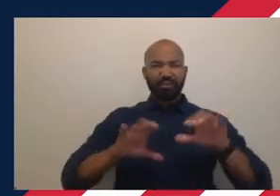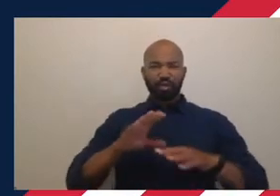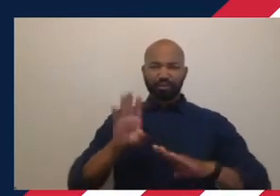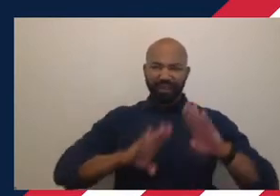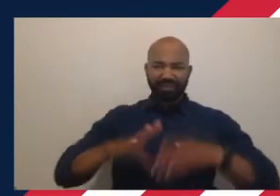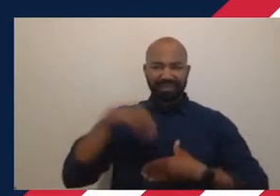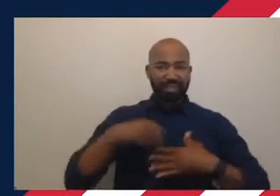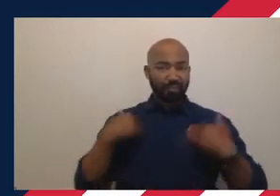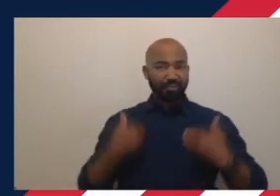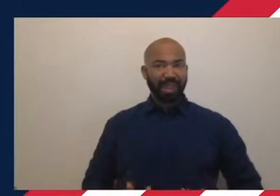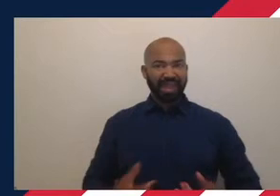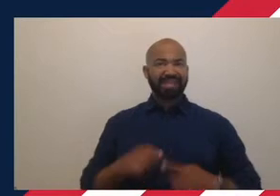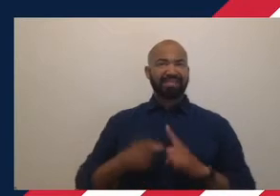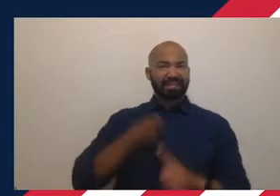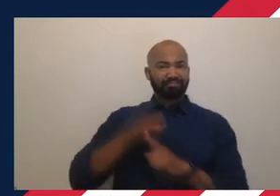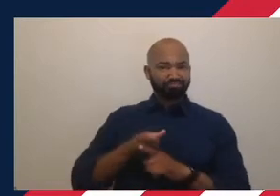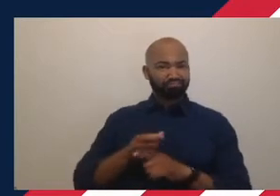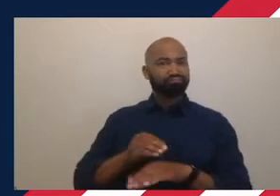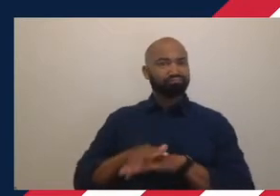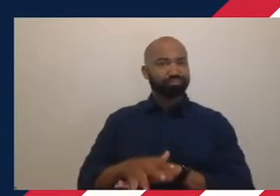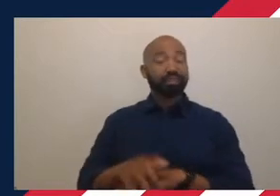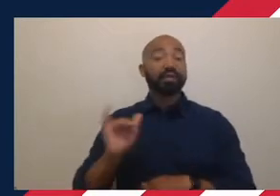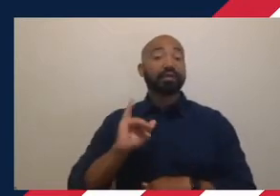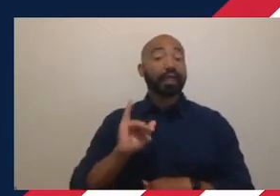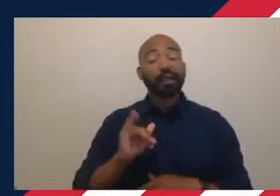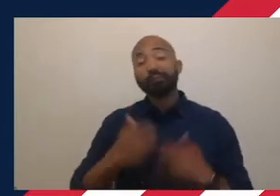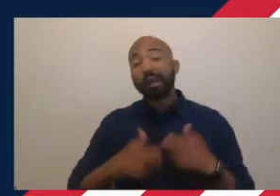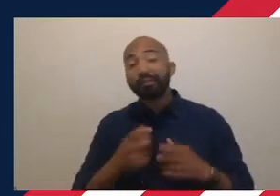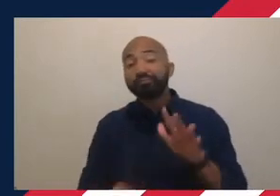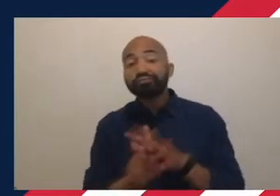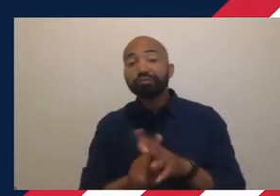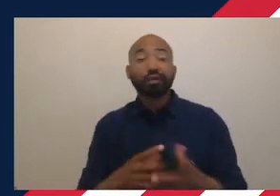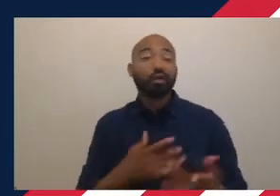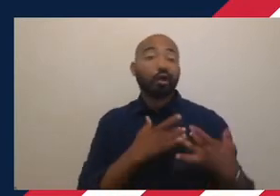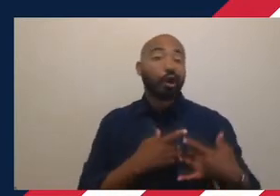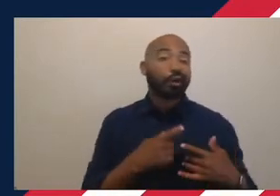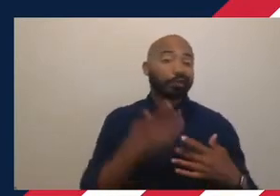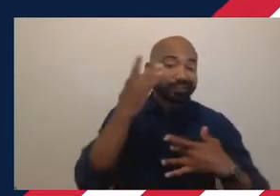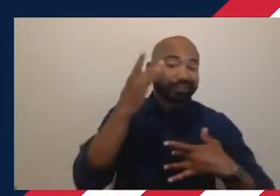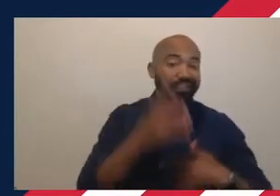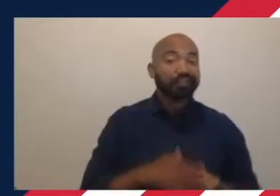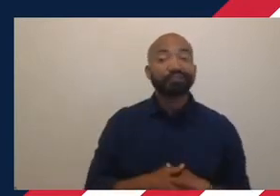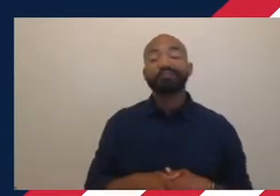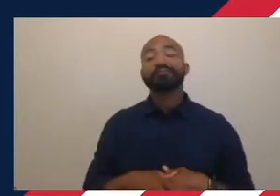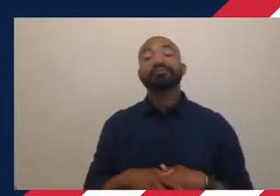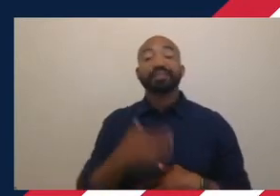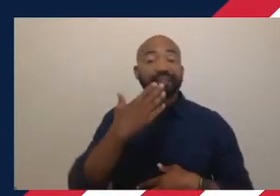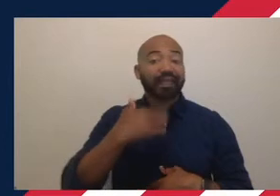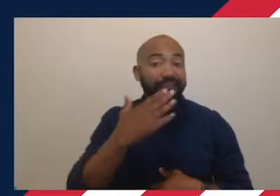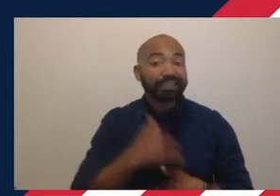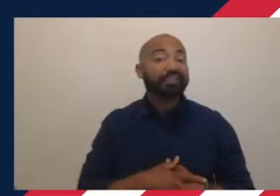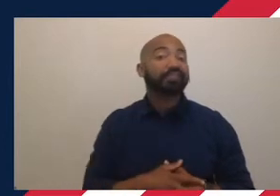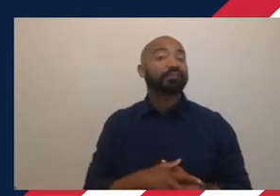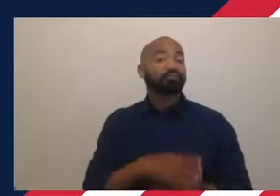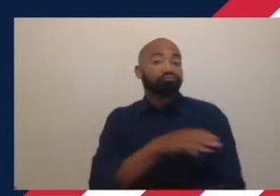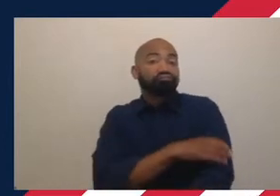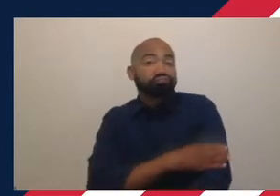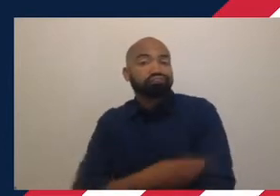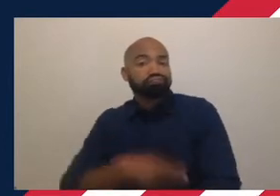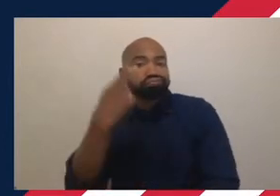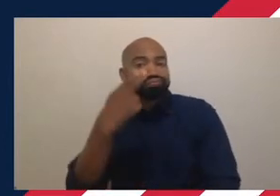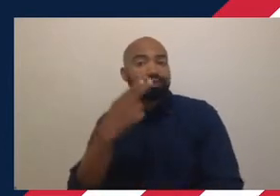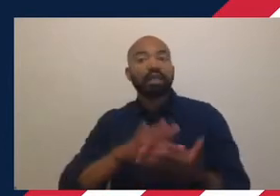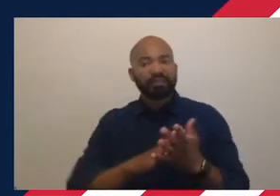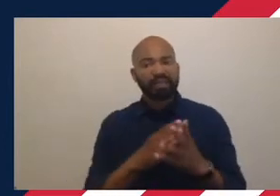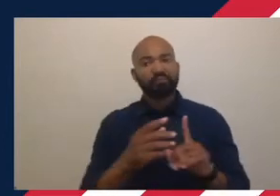chronic conditions like obesity, like diabetes, like heart disease, that then put you at greater risk for conditions like